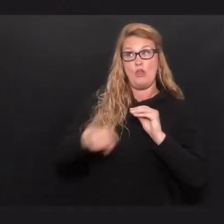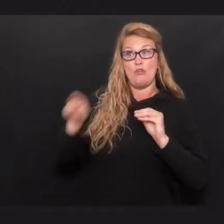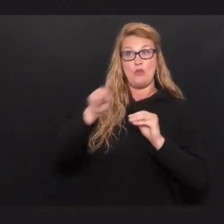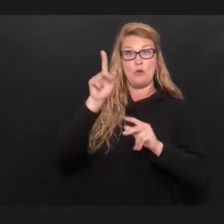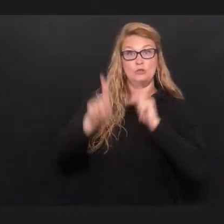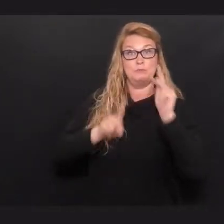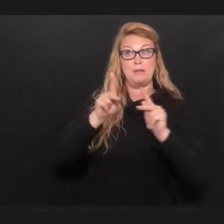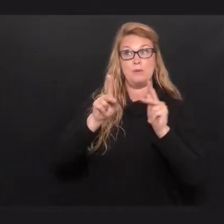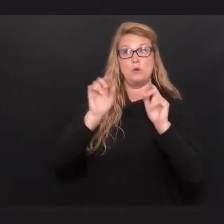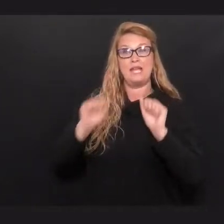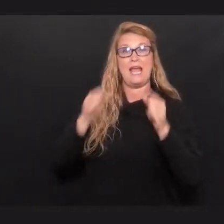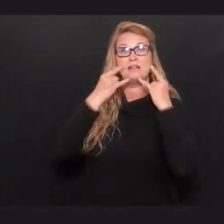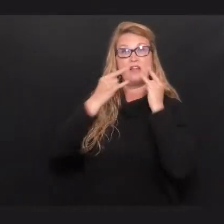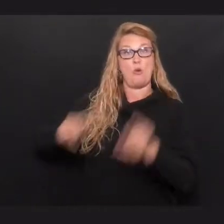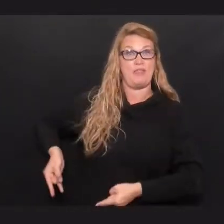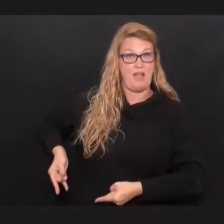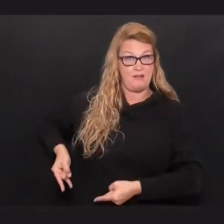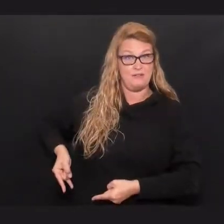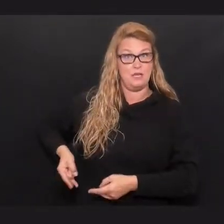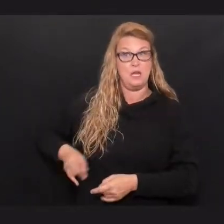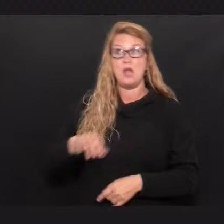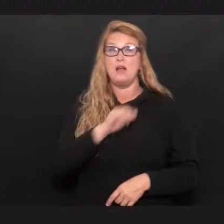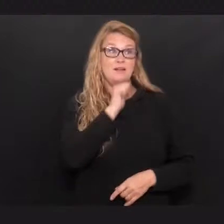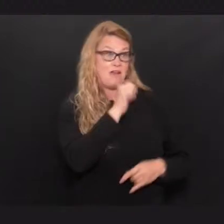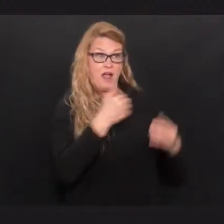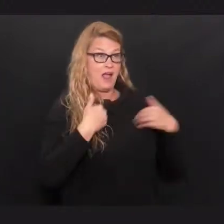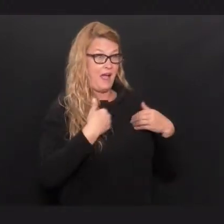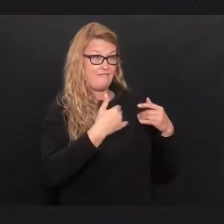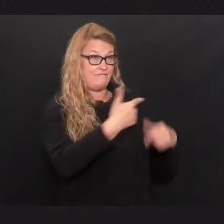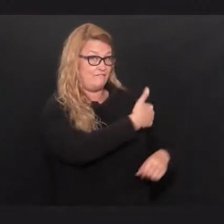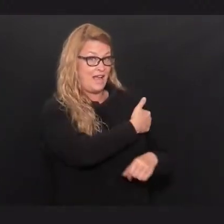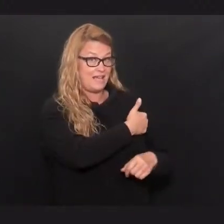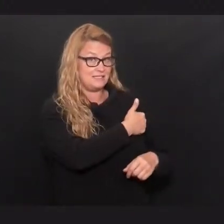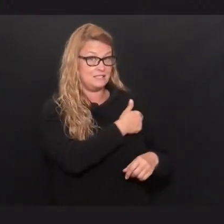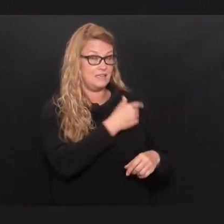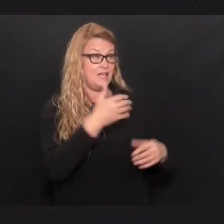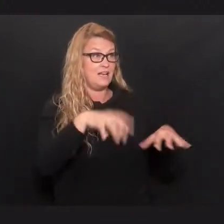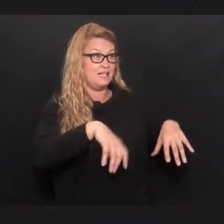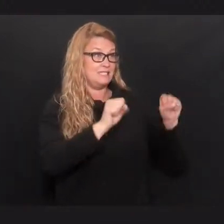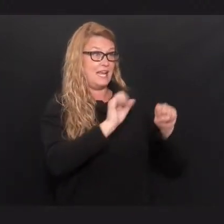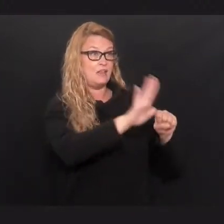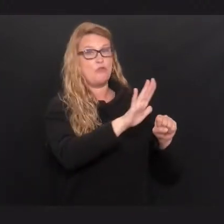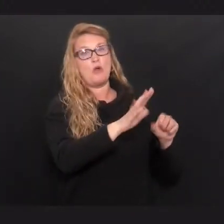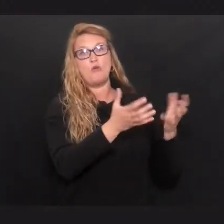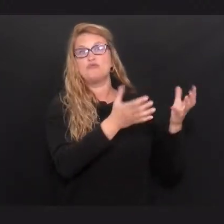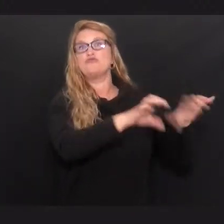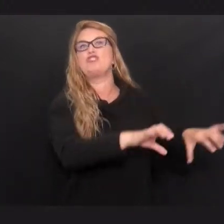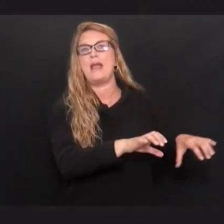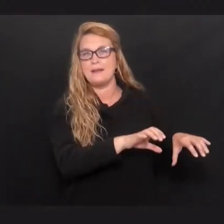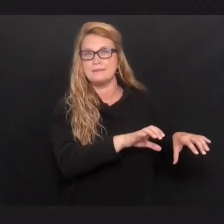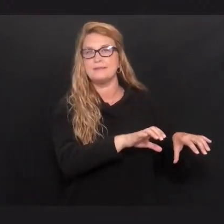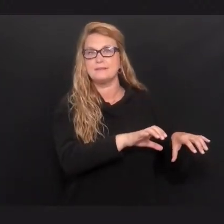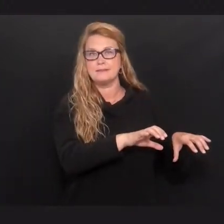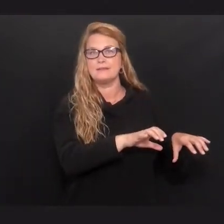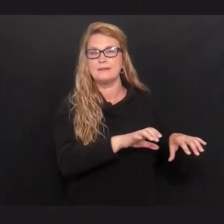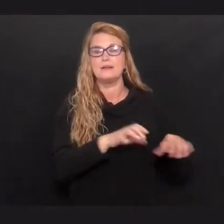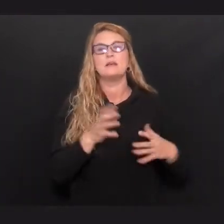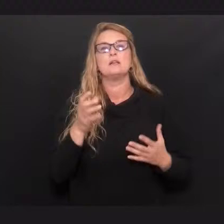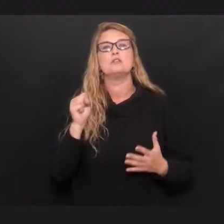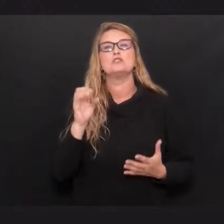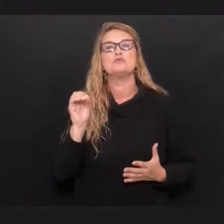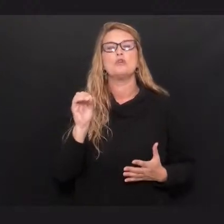go without them? And those who are not vaccinated, they're kind of taking their own chances into their own hands. If you could give a